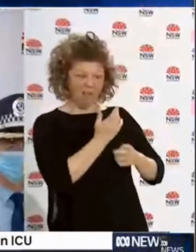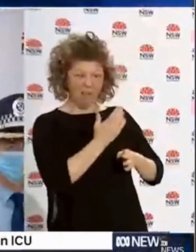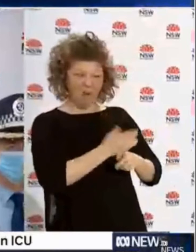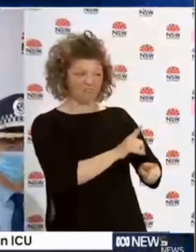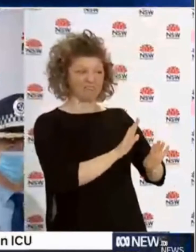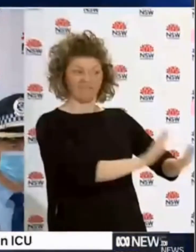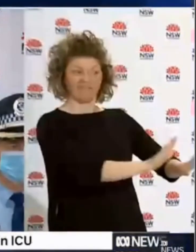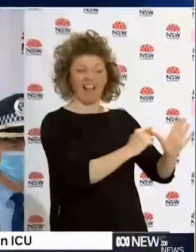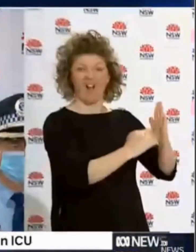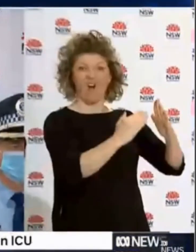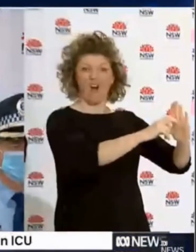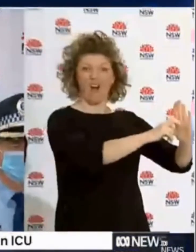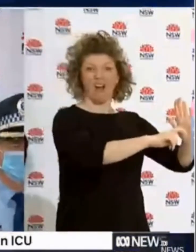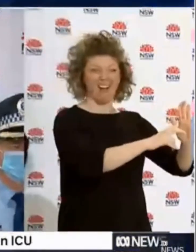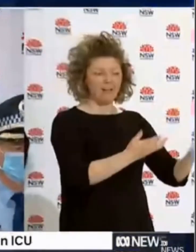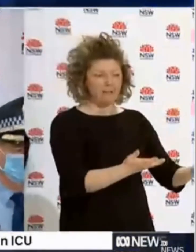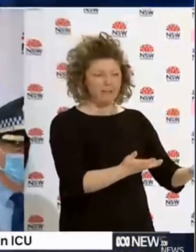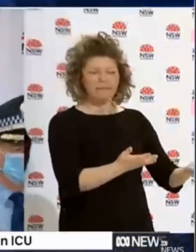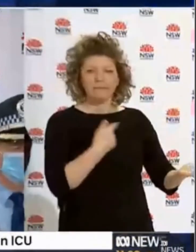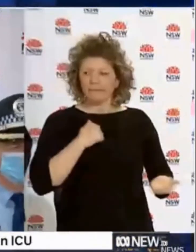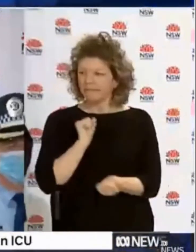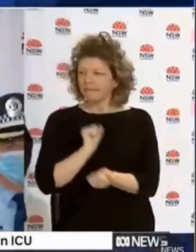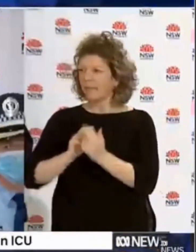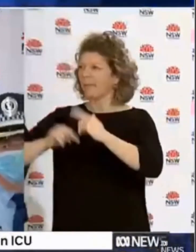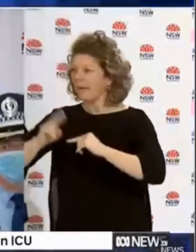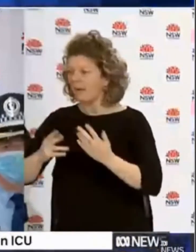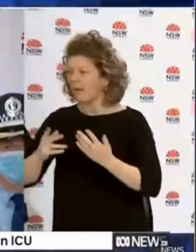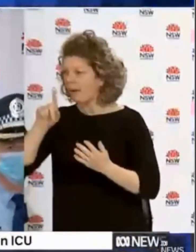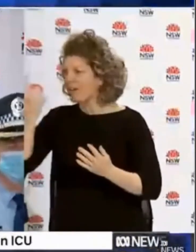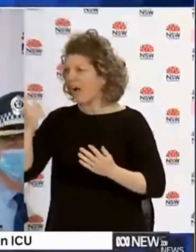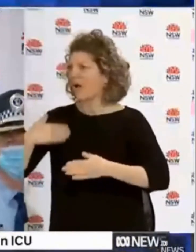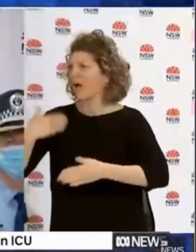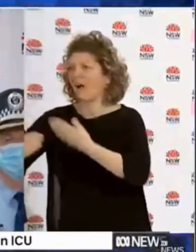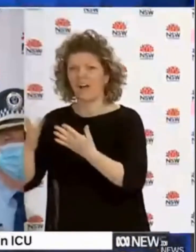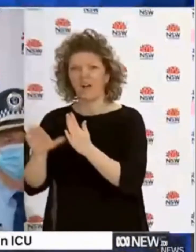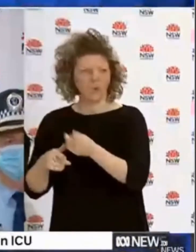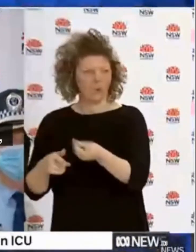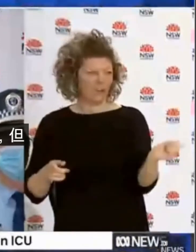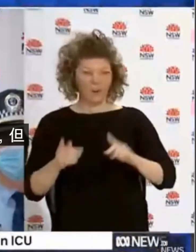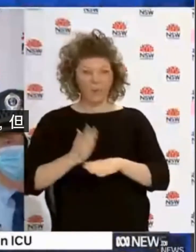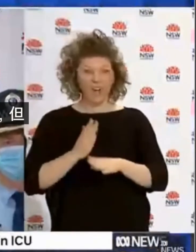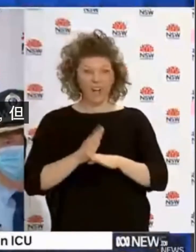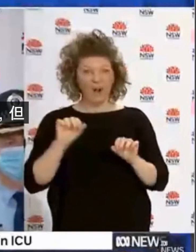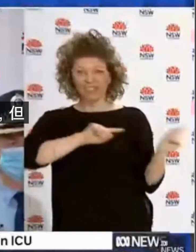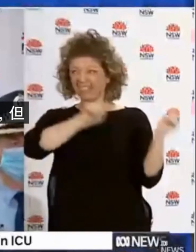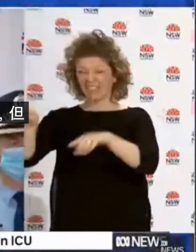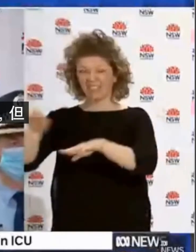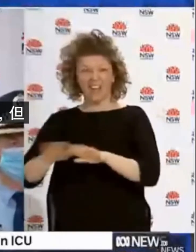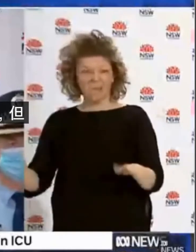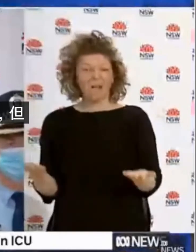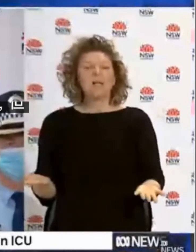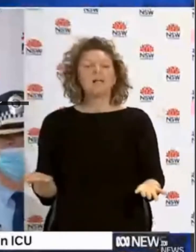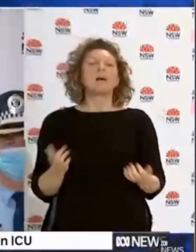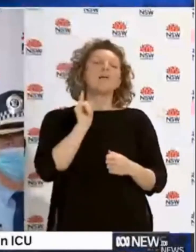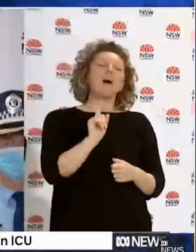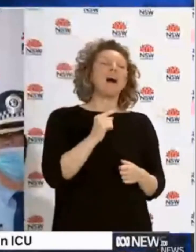the southwestern and western part of Sydney, and that would be expected, and very good people who do the jobs. But right now the focus has to